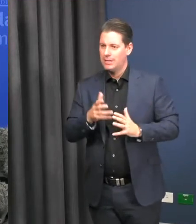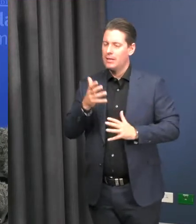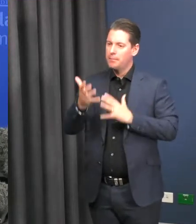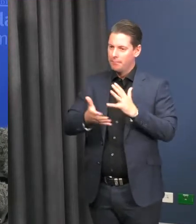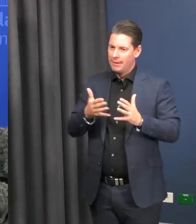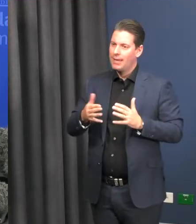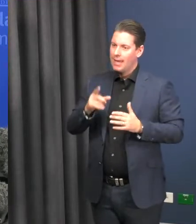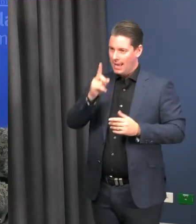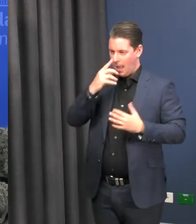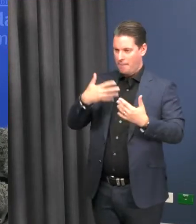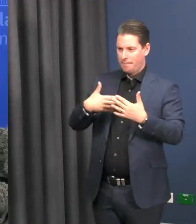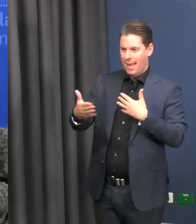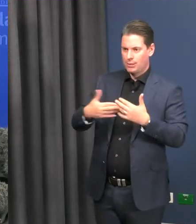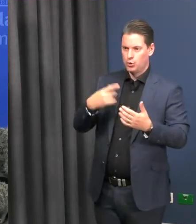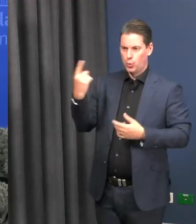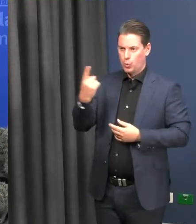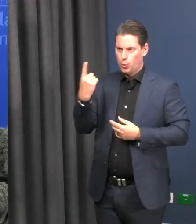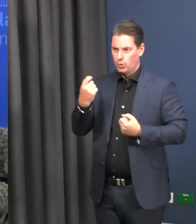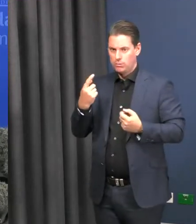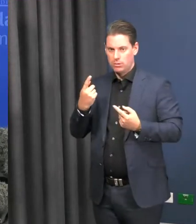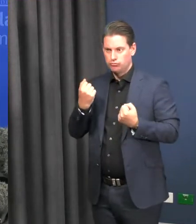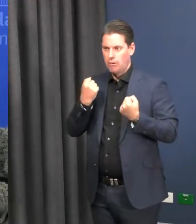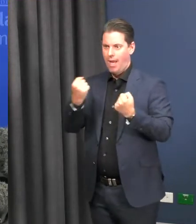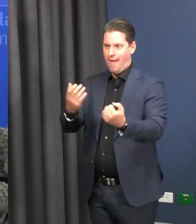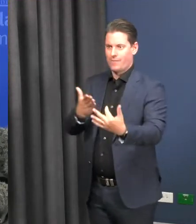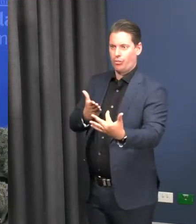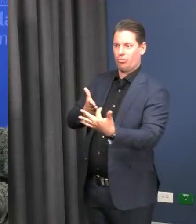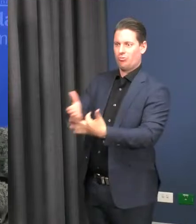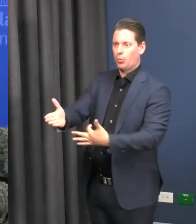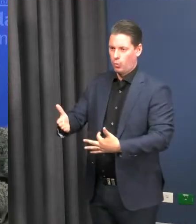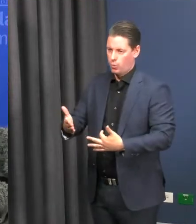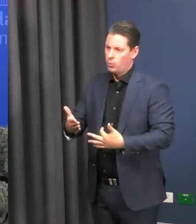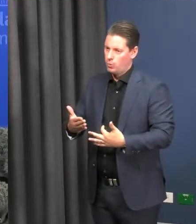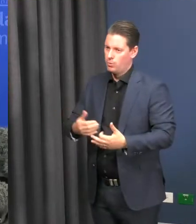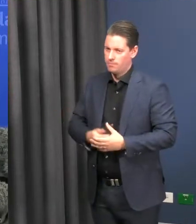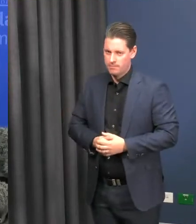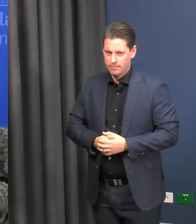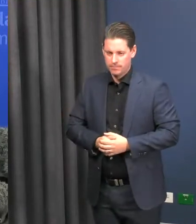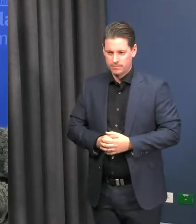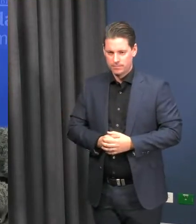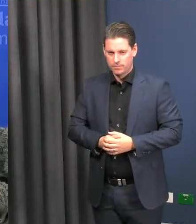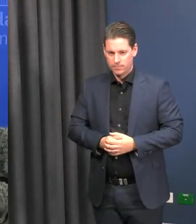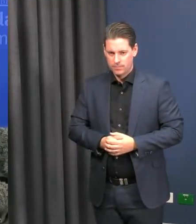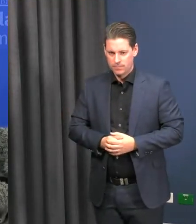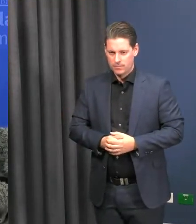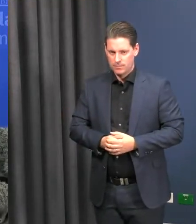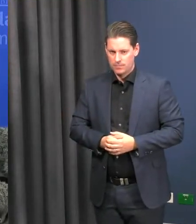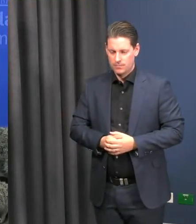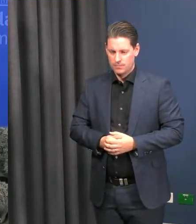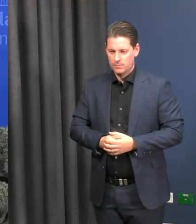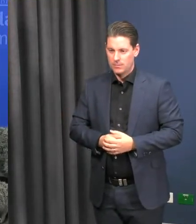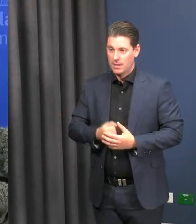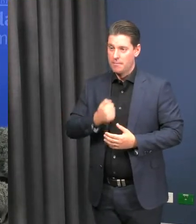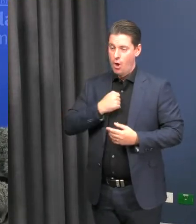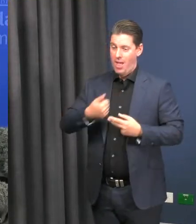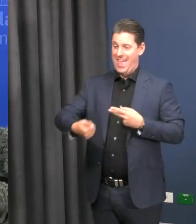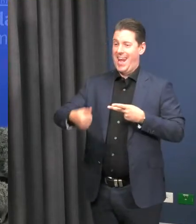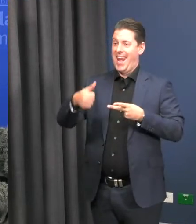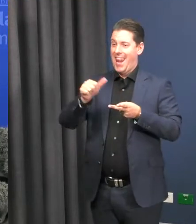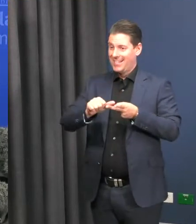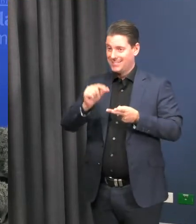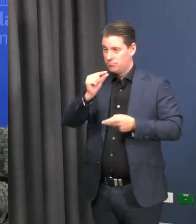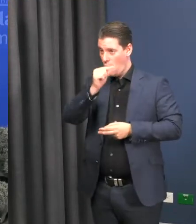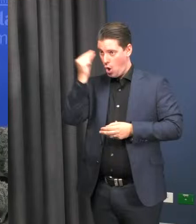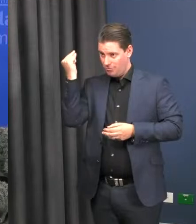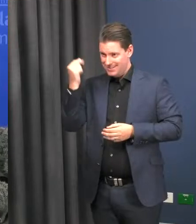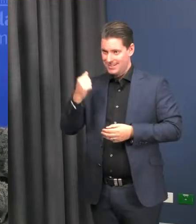of people in and out of these disaster declared areas. My next priority today is ensuring that my